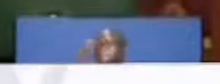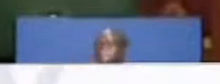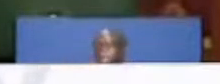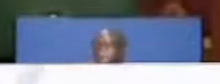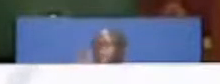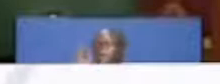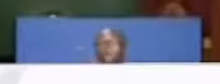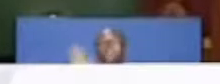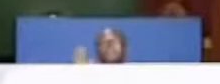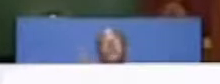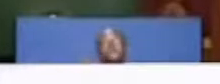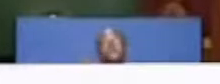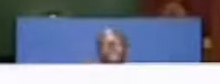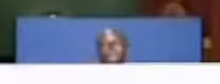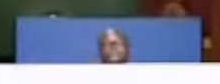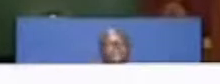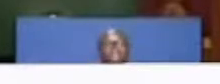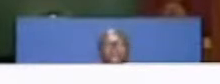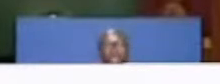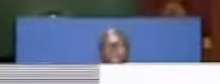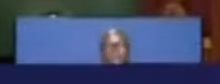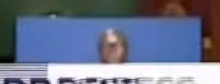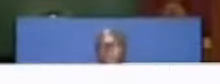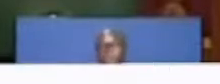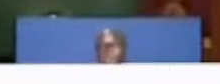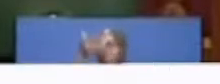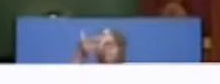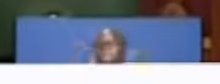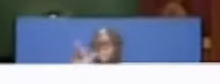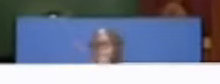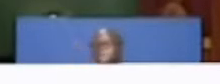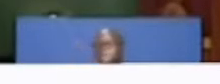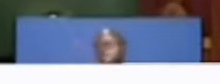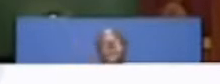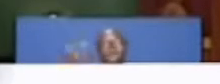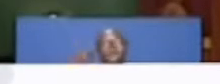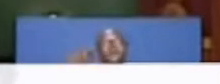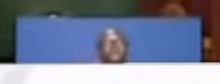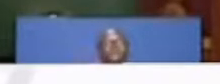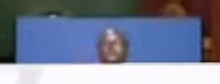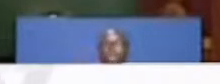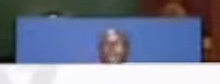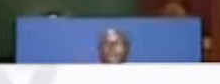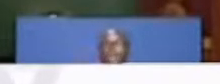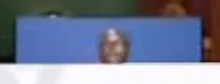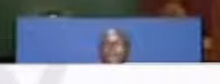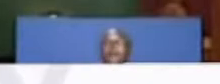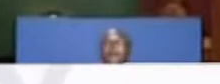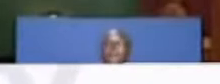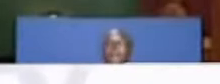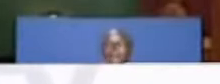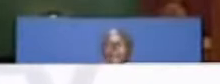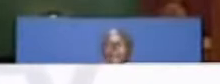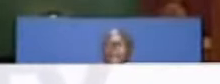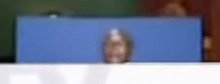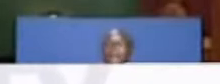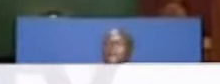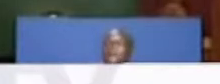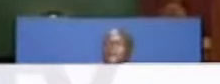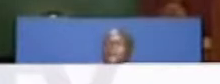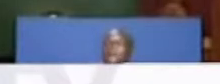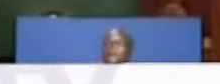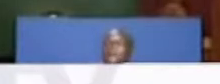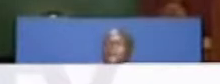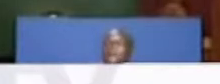most indignifying challenges of our people has been the high cost of healthcare. There are many testimonies of how